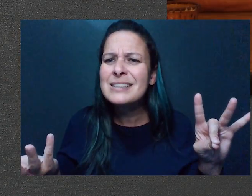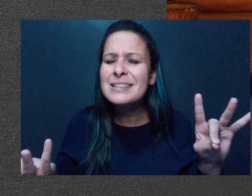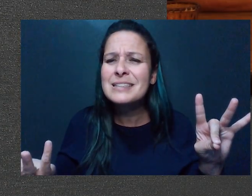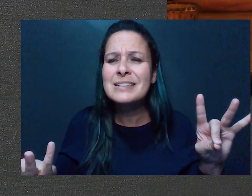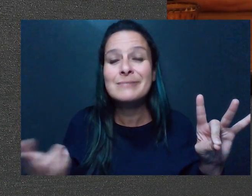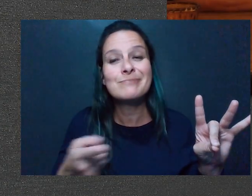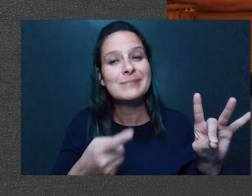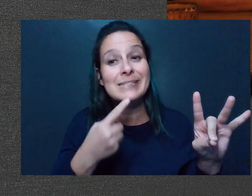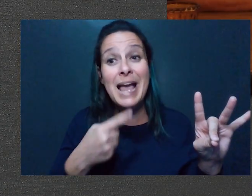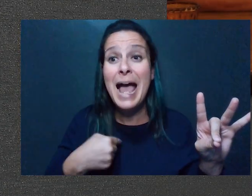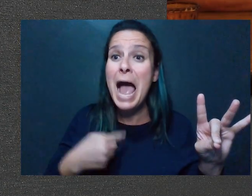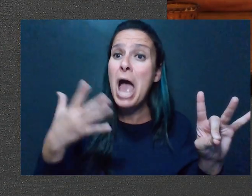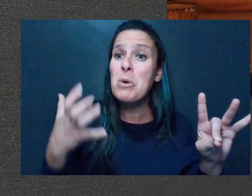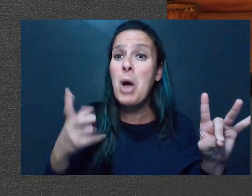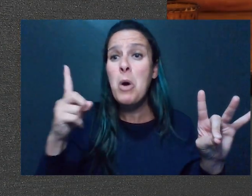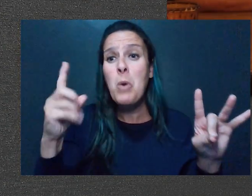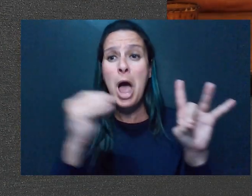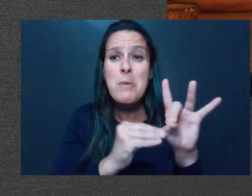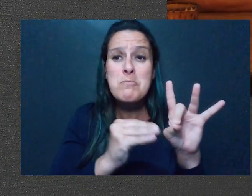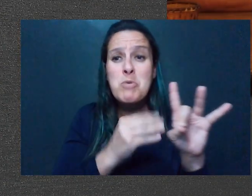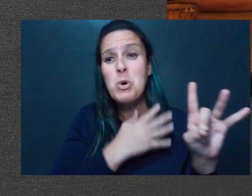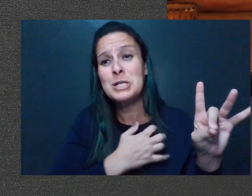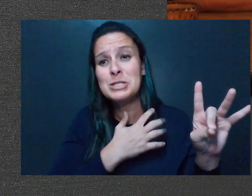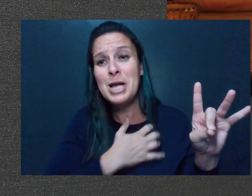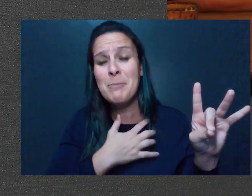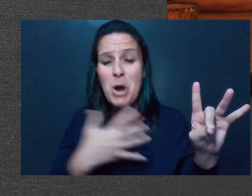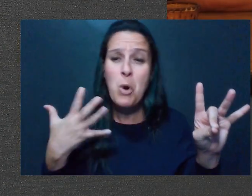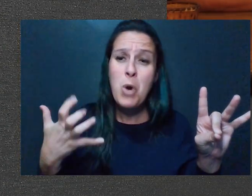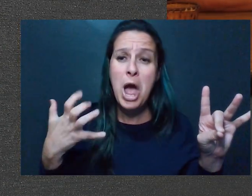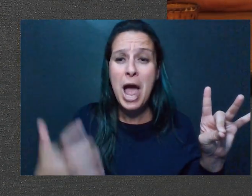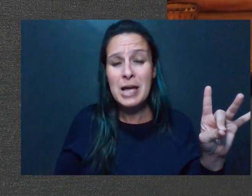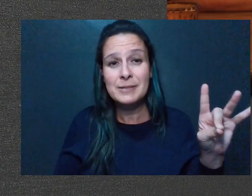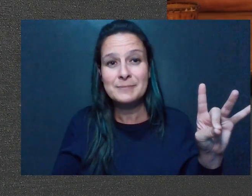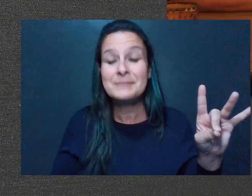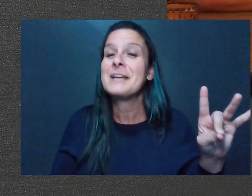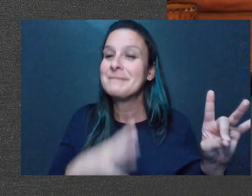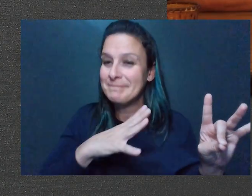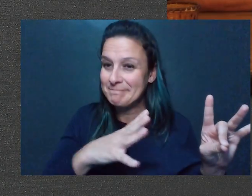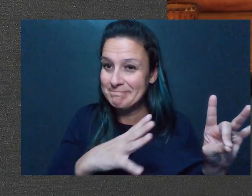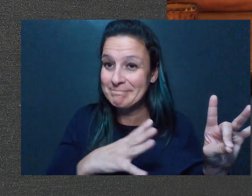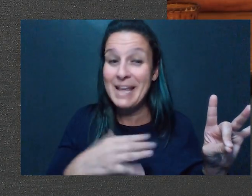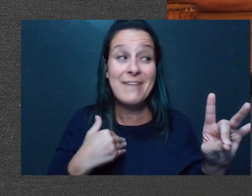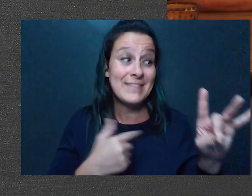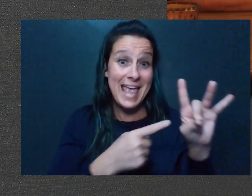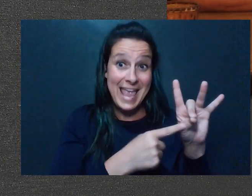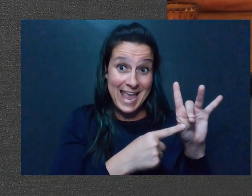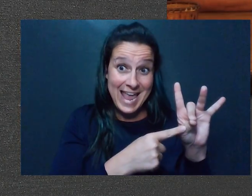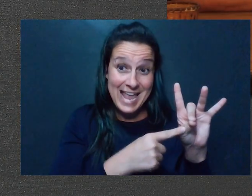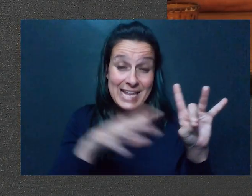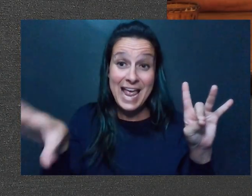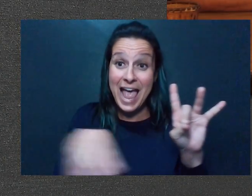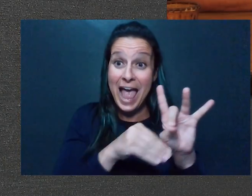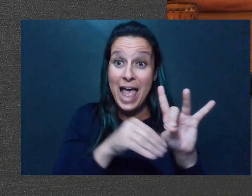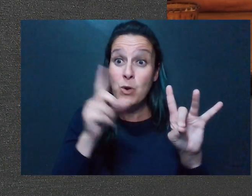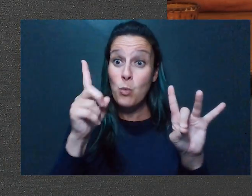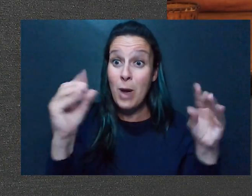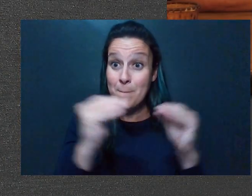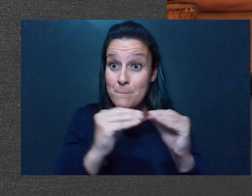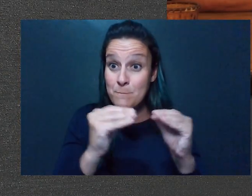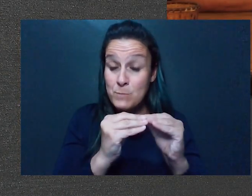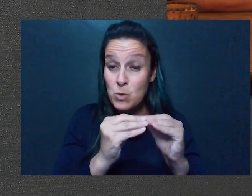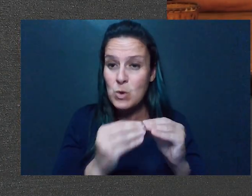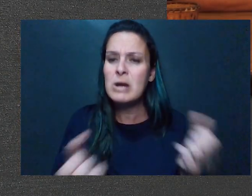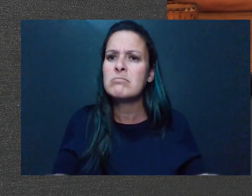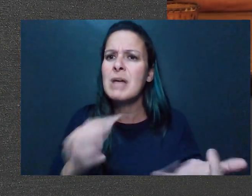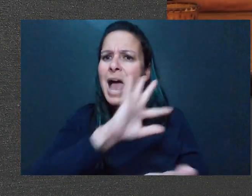He does. He says, I want one more teddy bear. So if he has 8 teddy bears and he wants one more,